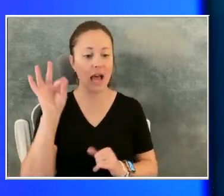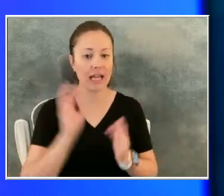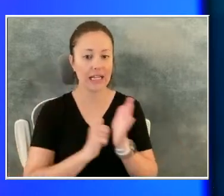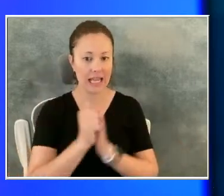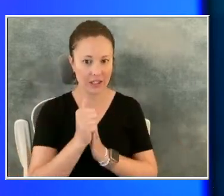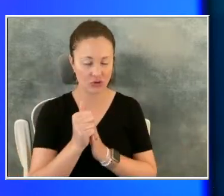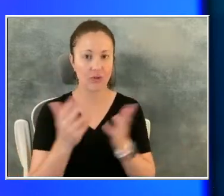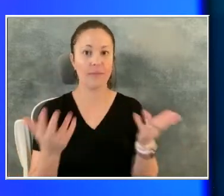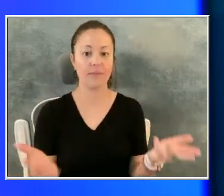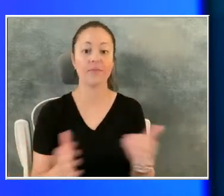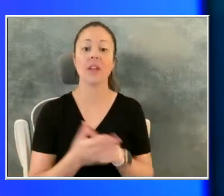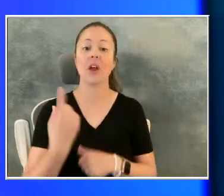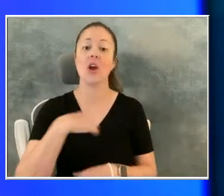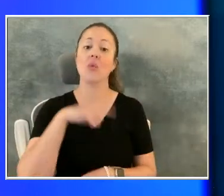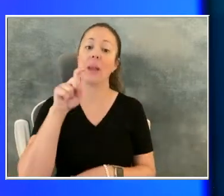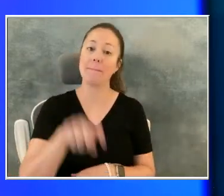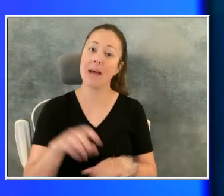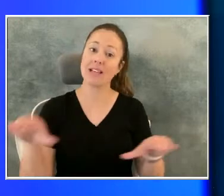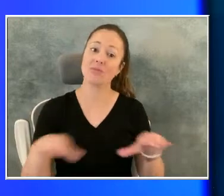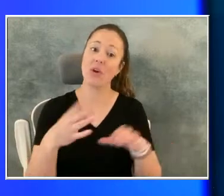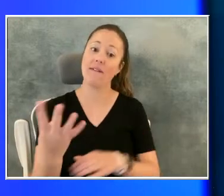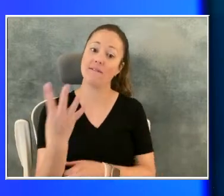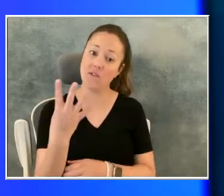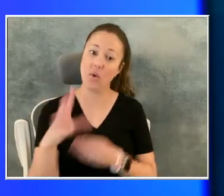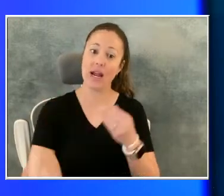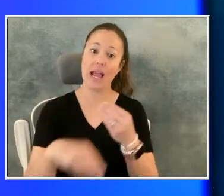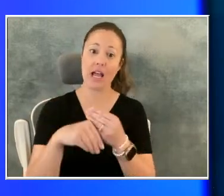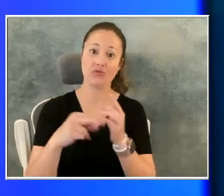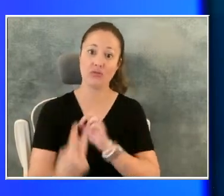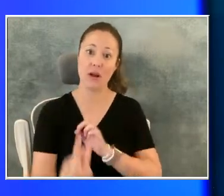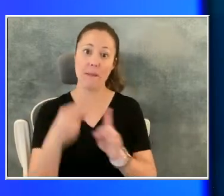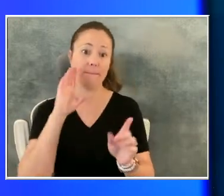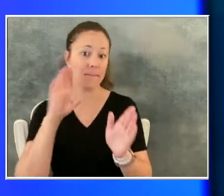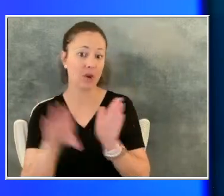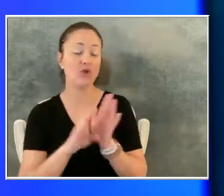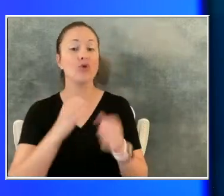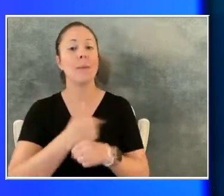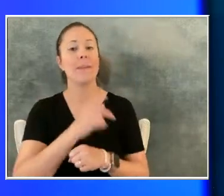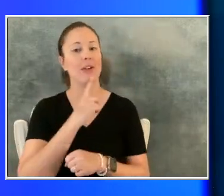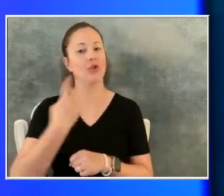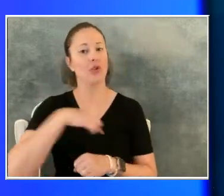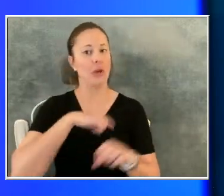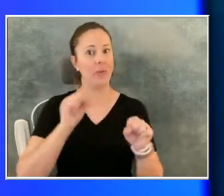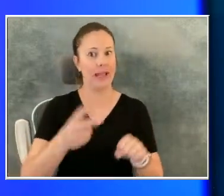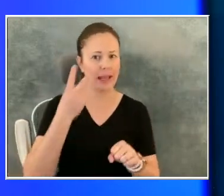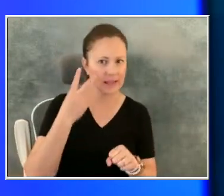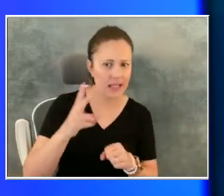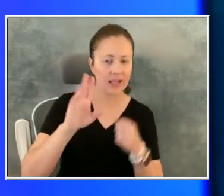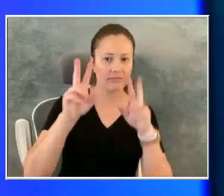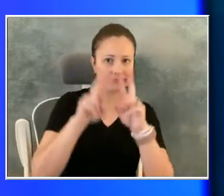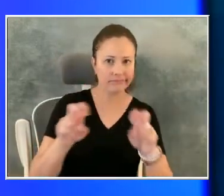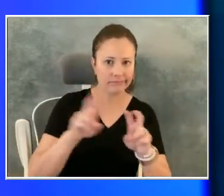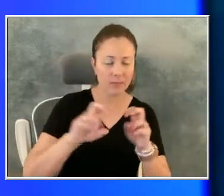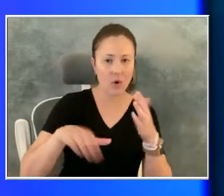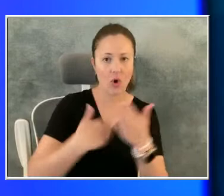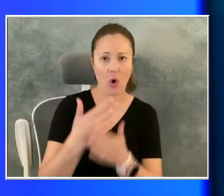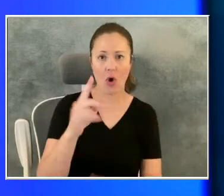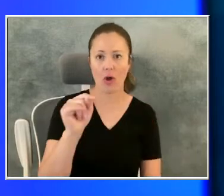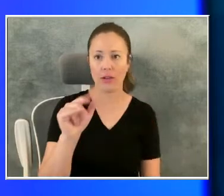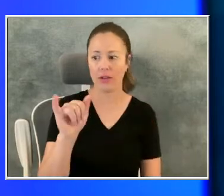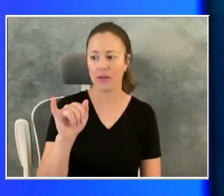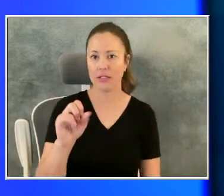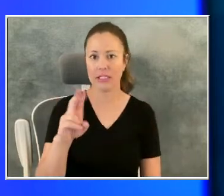do have to perform 4 additional views just to ensure that we are able to visualize all the tissue in patients that have implants, but